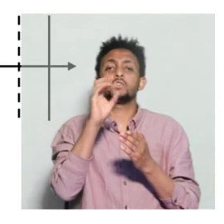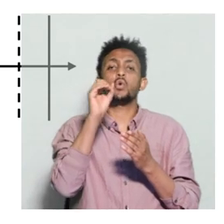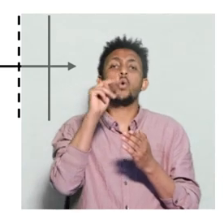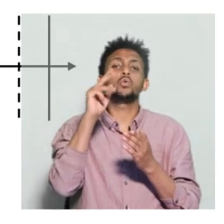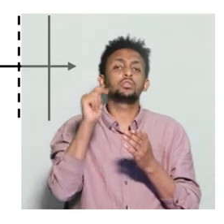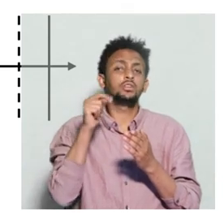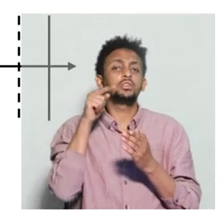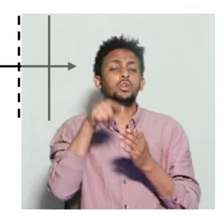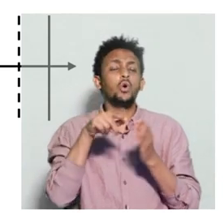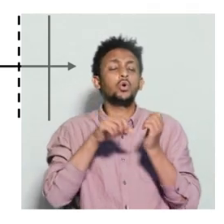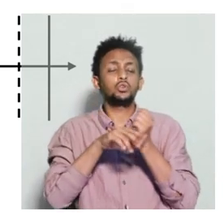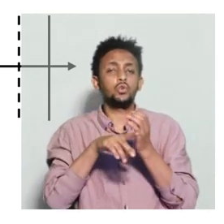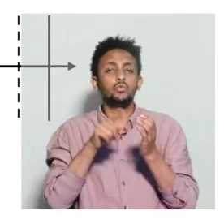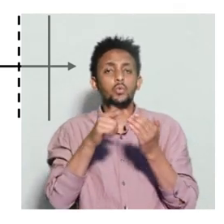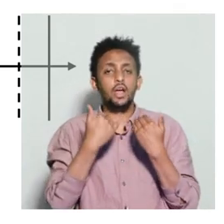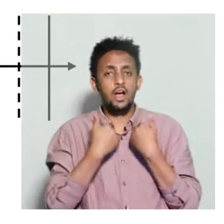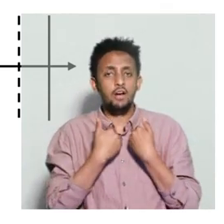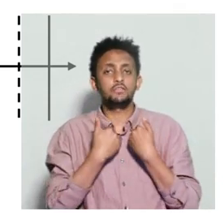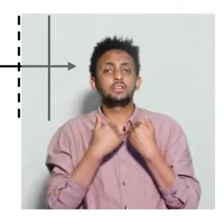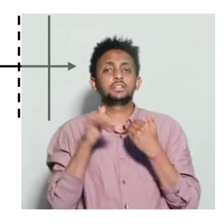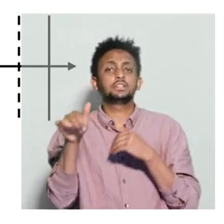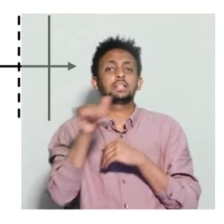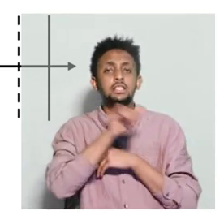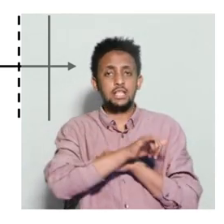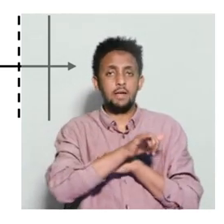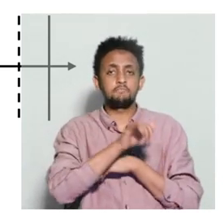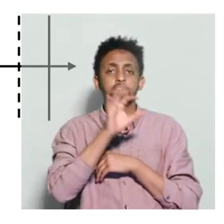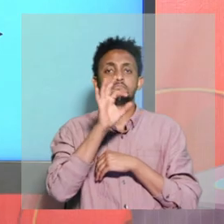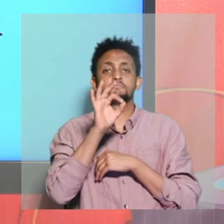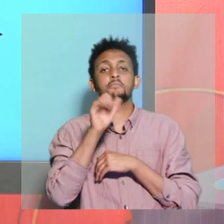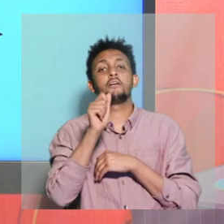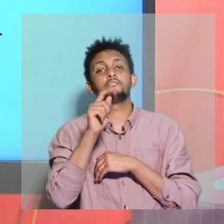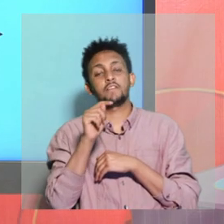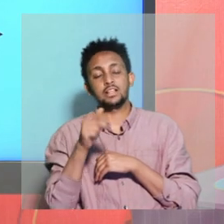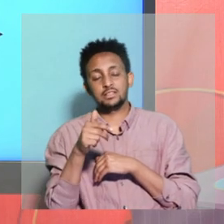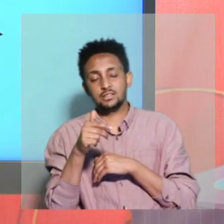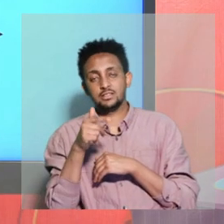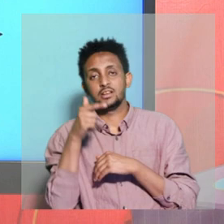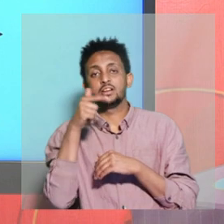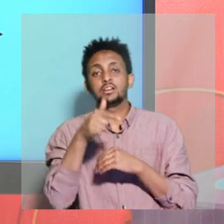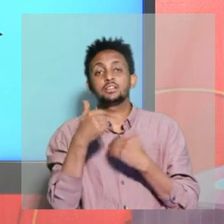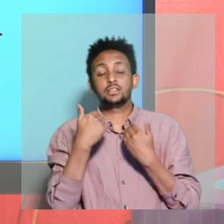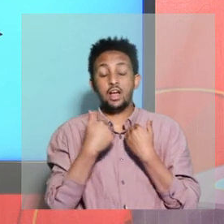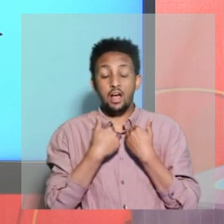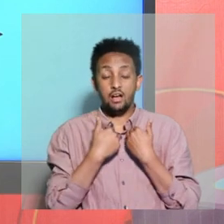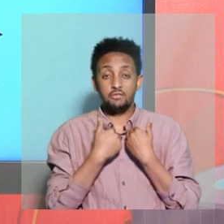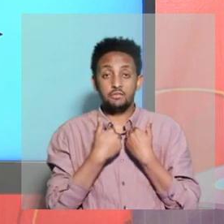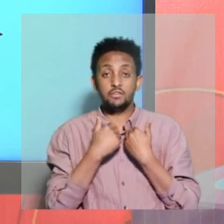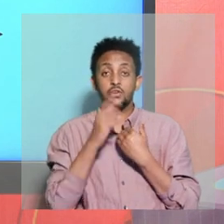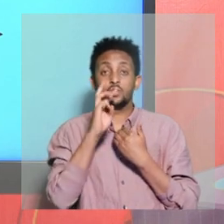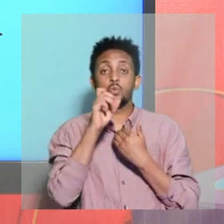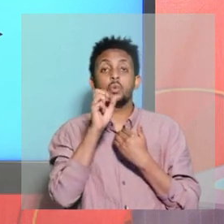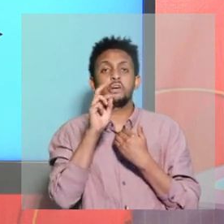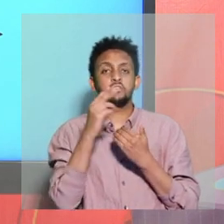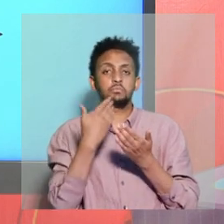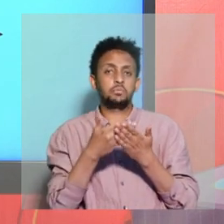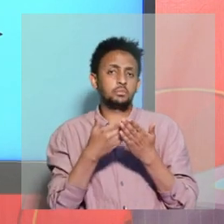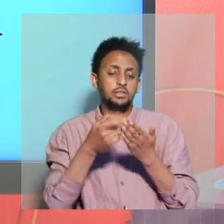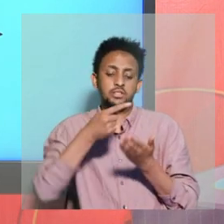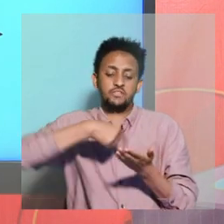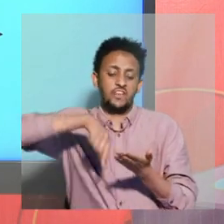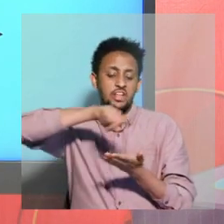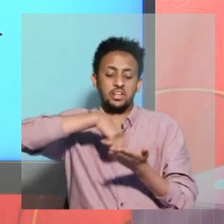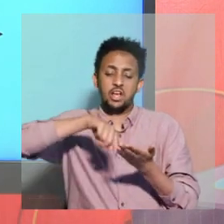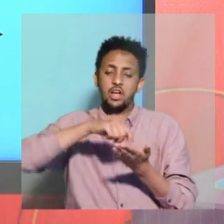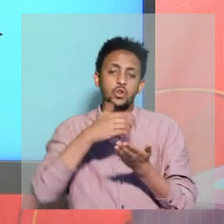or a locus of points of having the same phase. Suppose here you have a wave. It might be a spherical